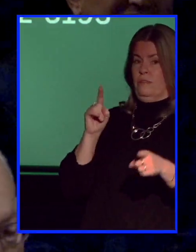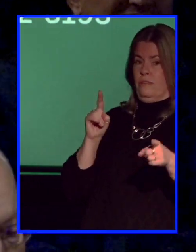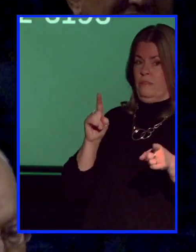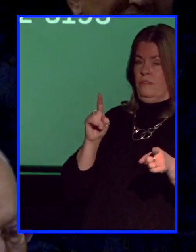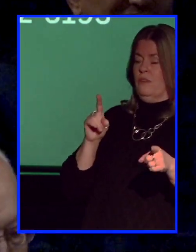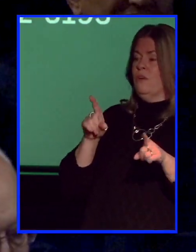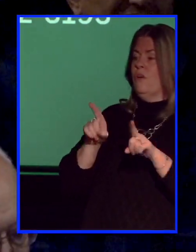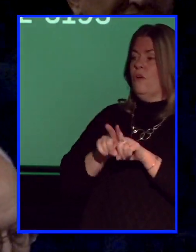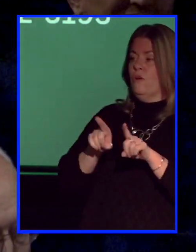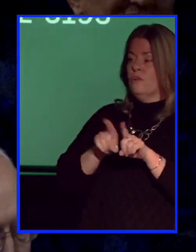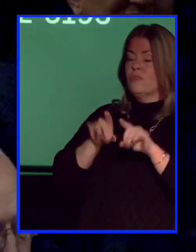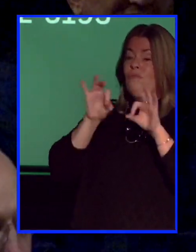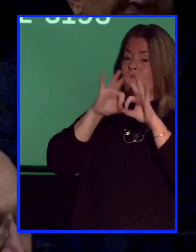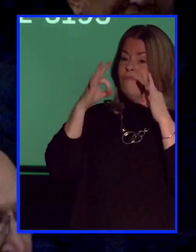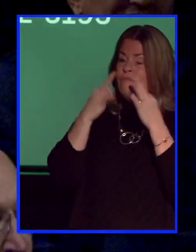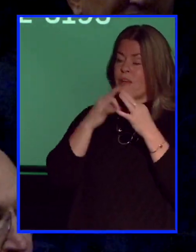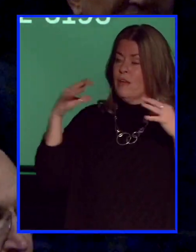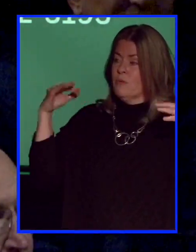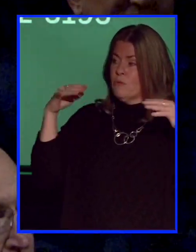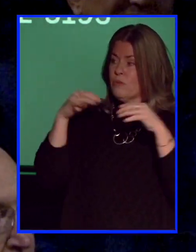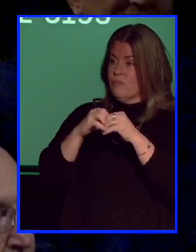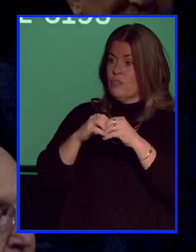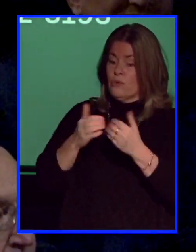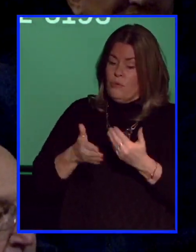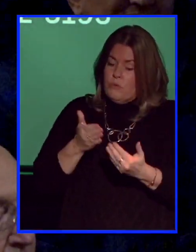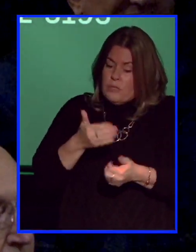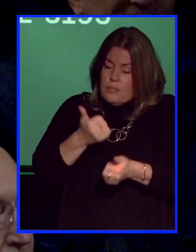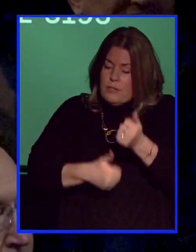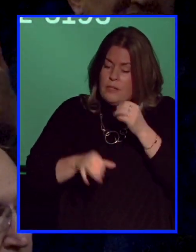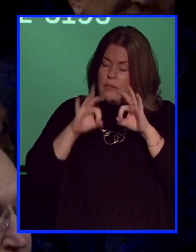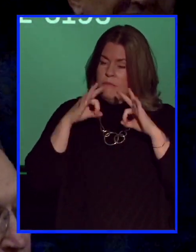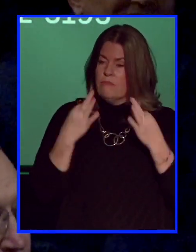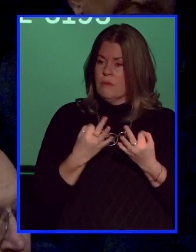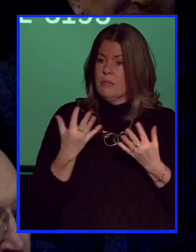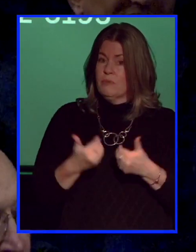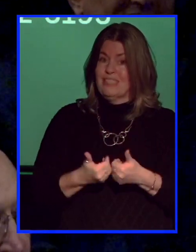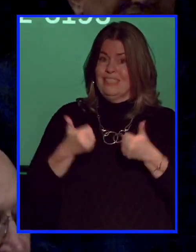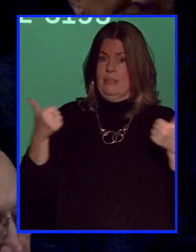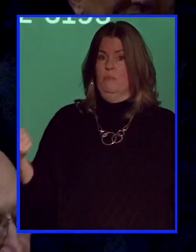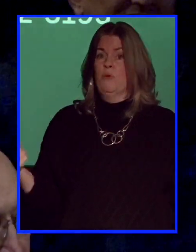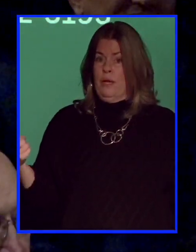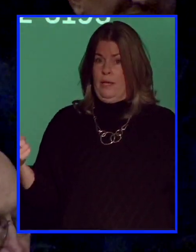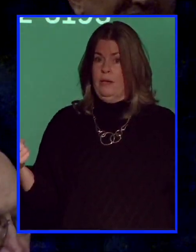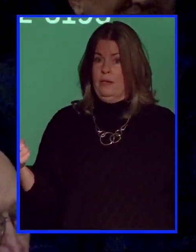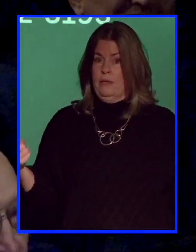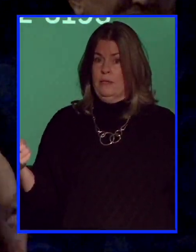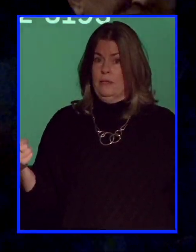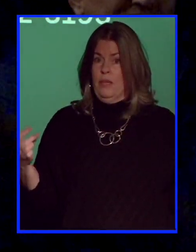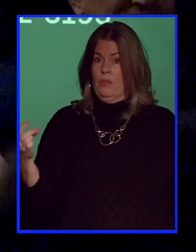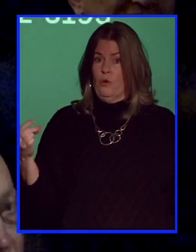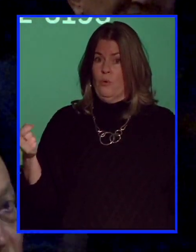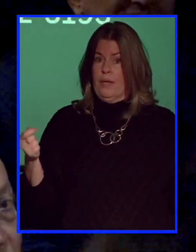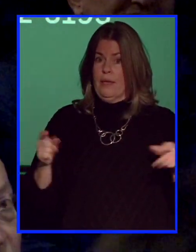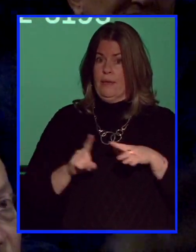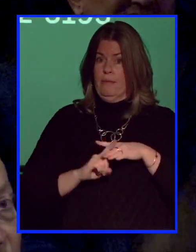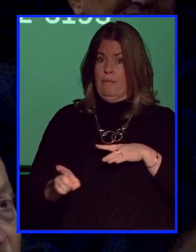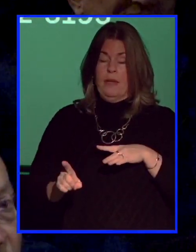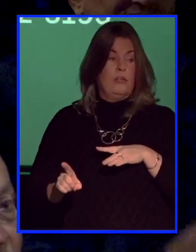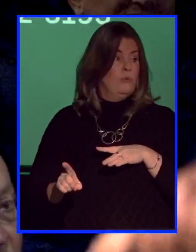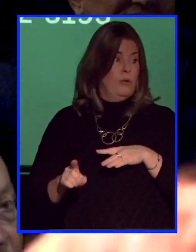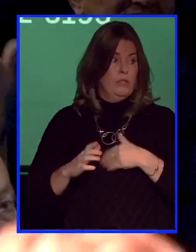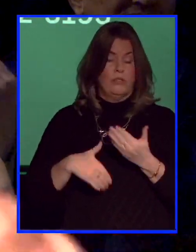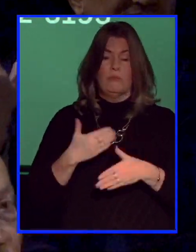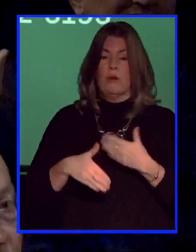family reunification. Right. Almost every family here got separated in that quick evacuation process from their